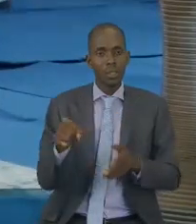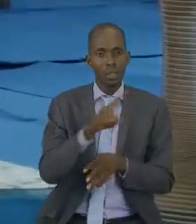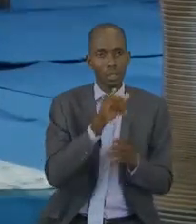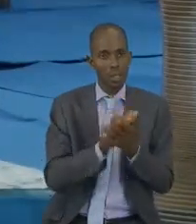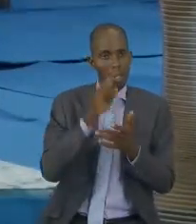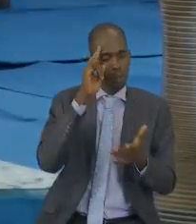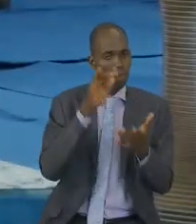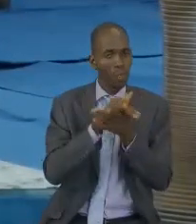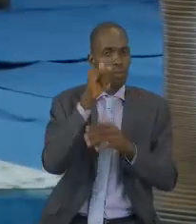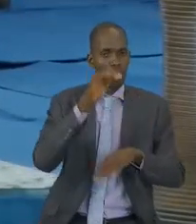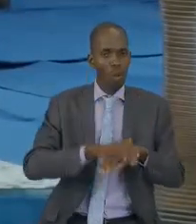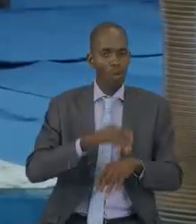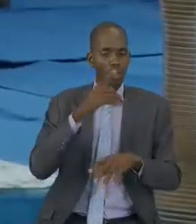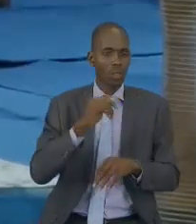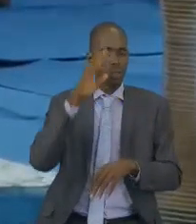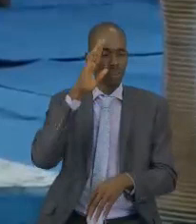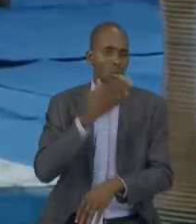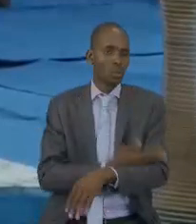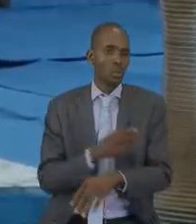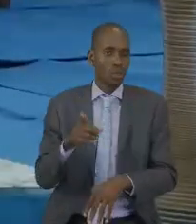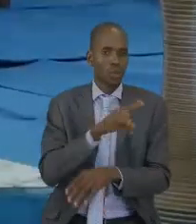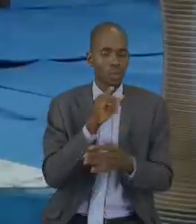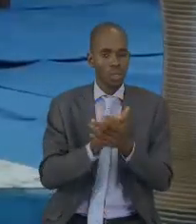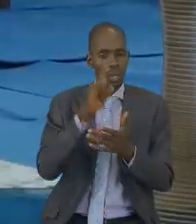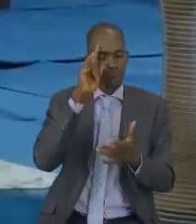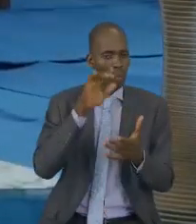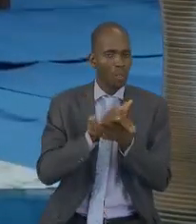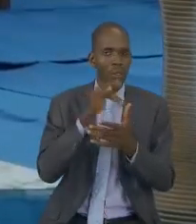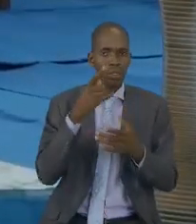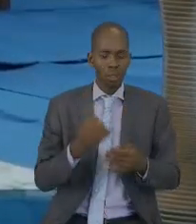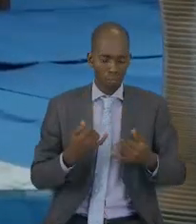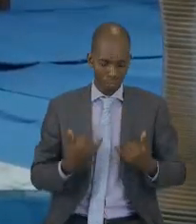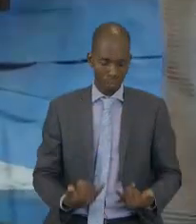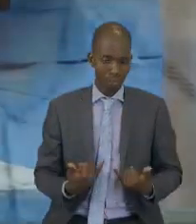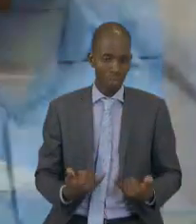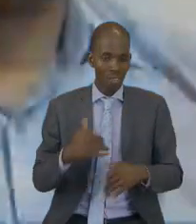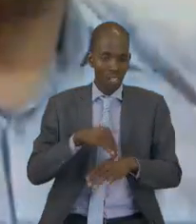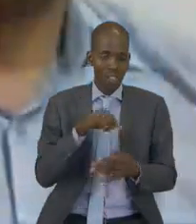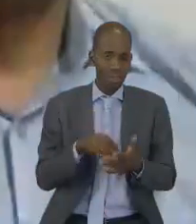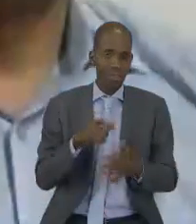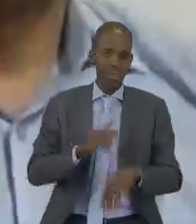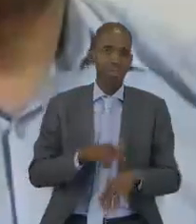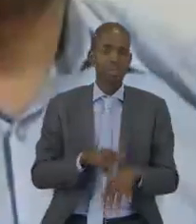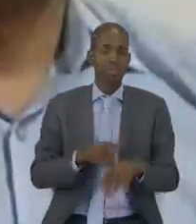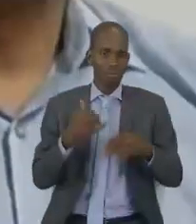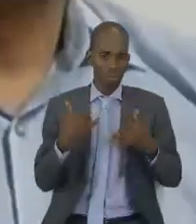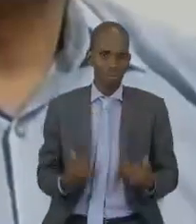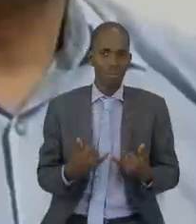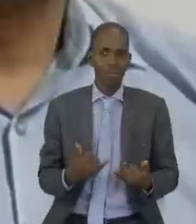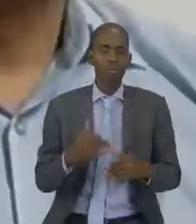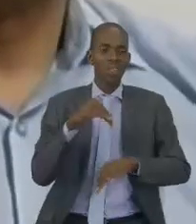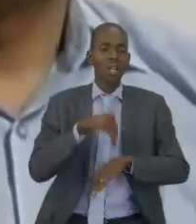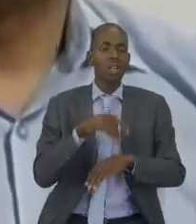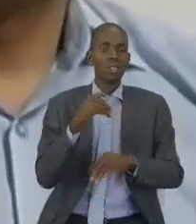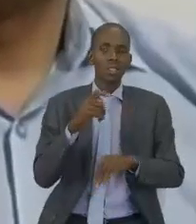he that believeth the present day, at this time, at this moment, at the